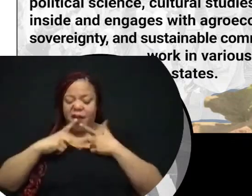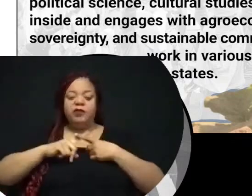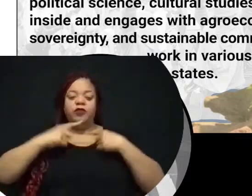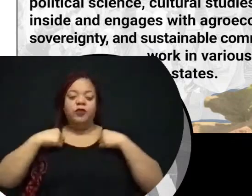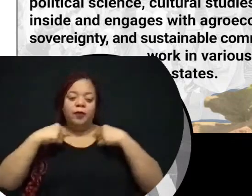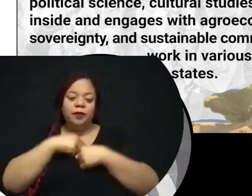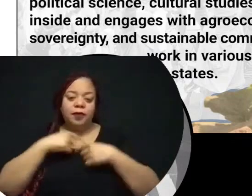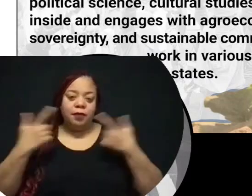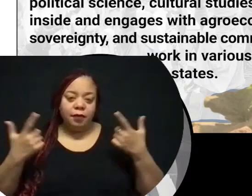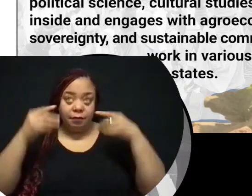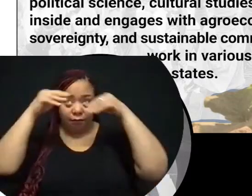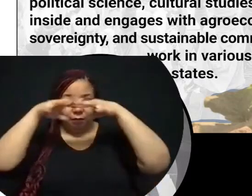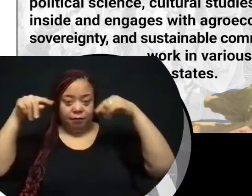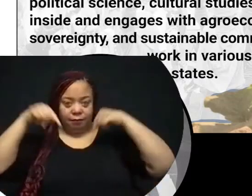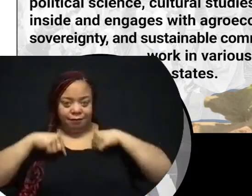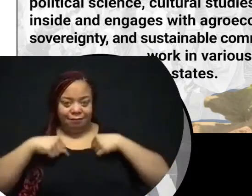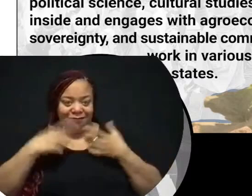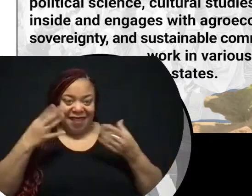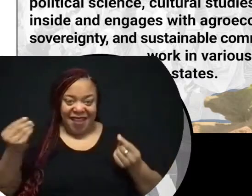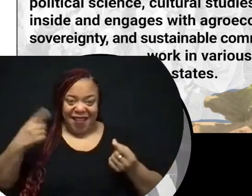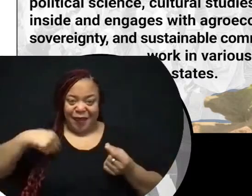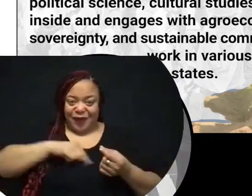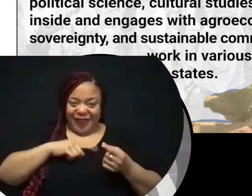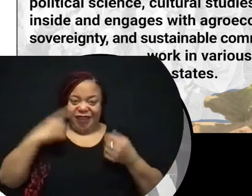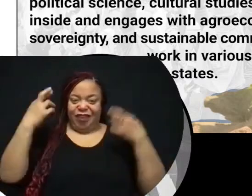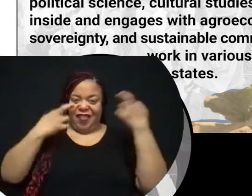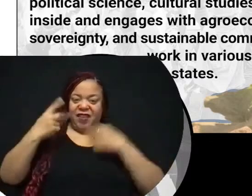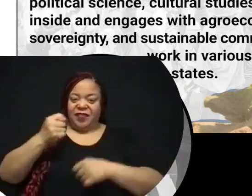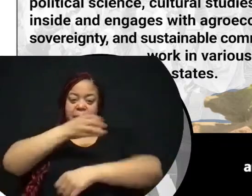a small scale, it